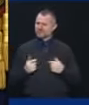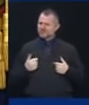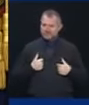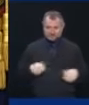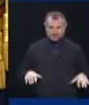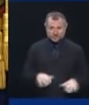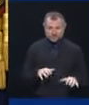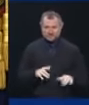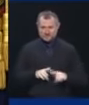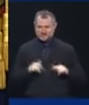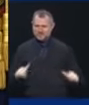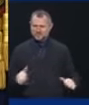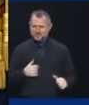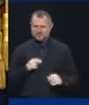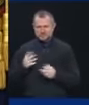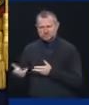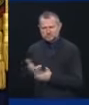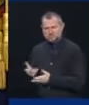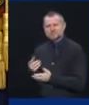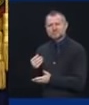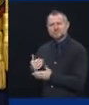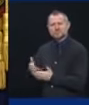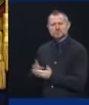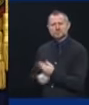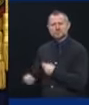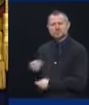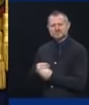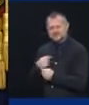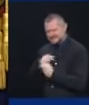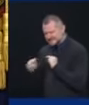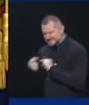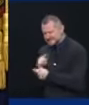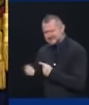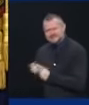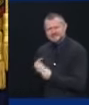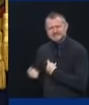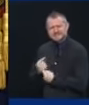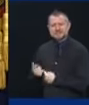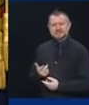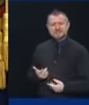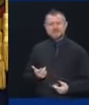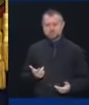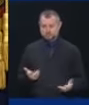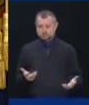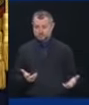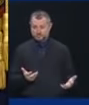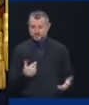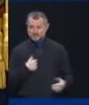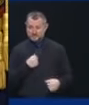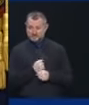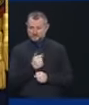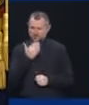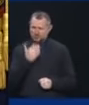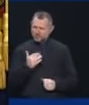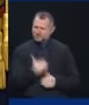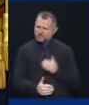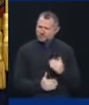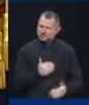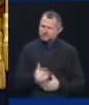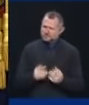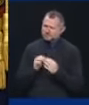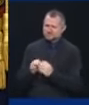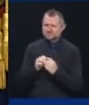the budget as we speak, and we've been doing that. We're making good progress on that. We're opening